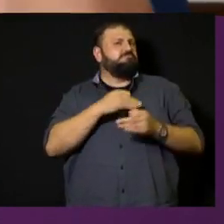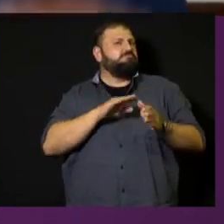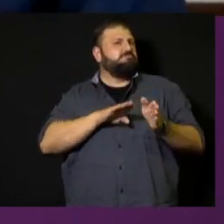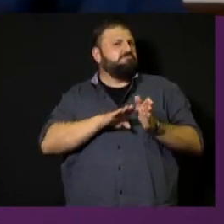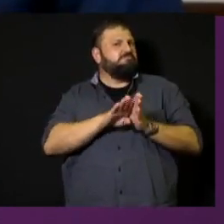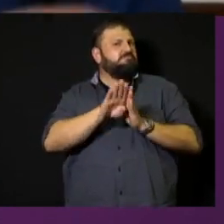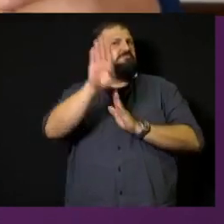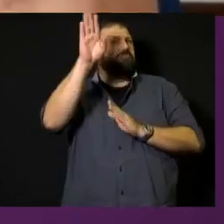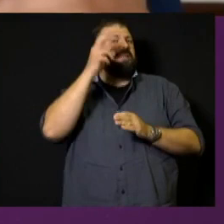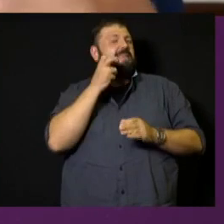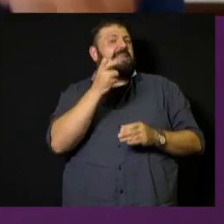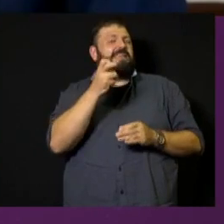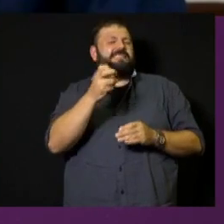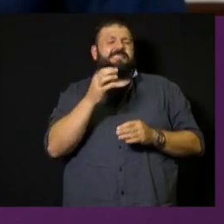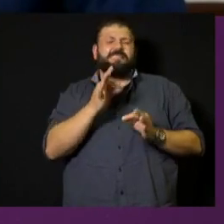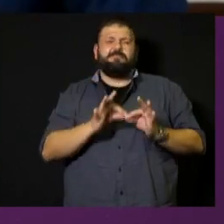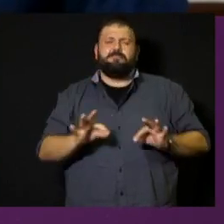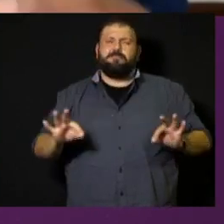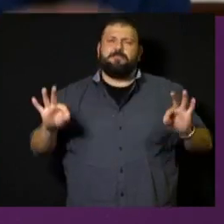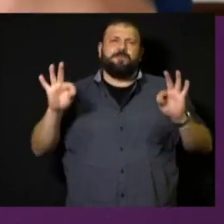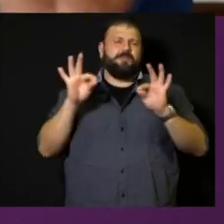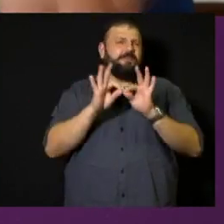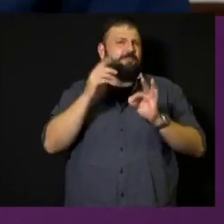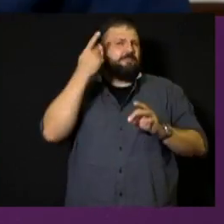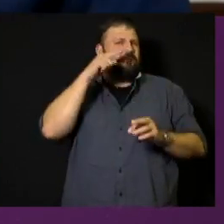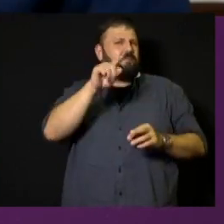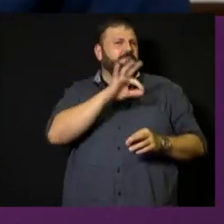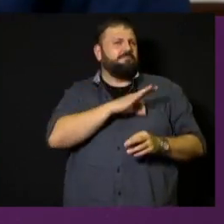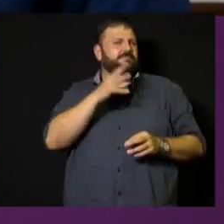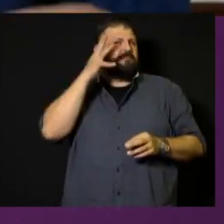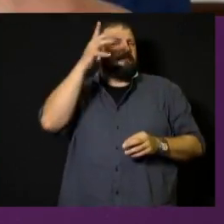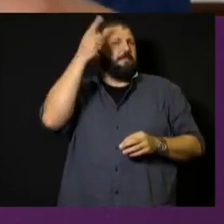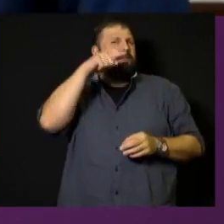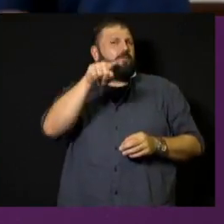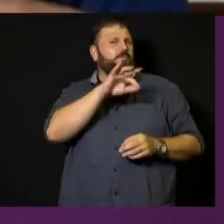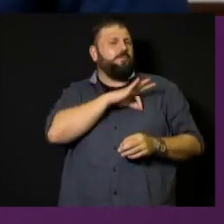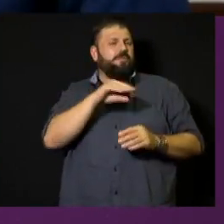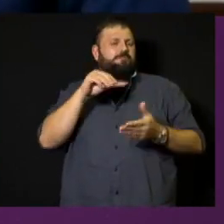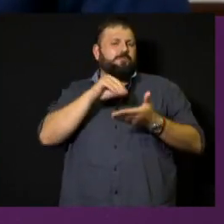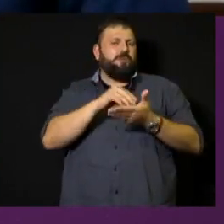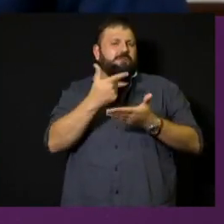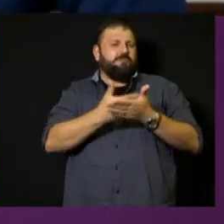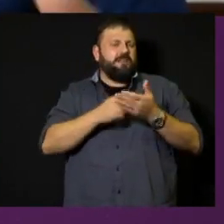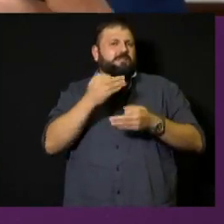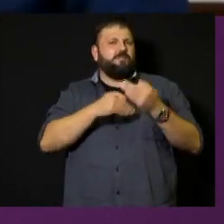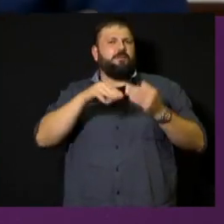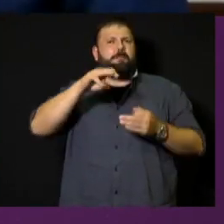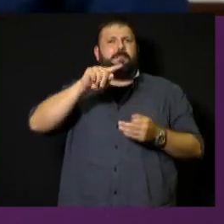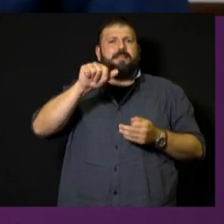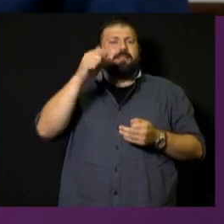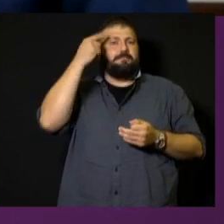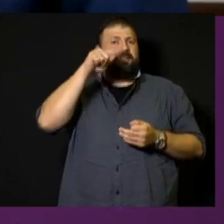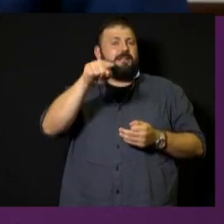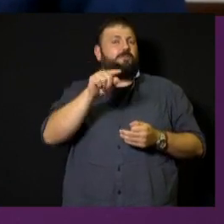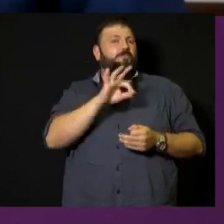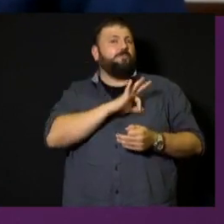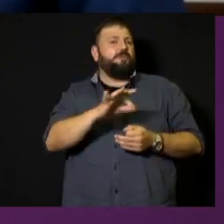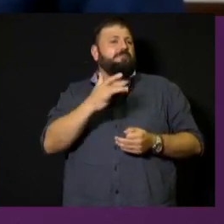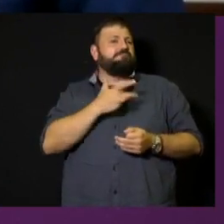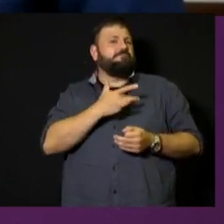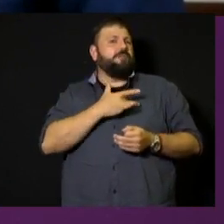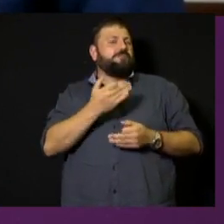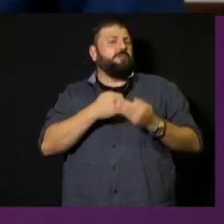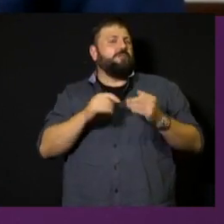And remember, it is very important to set goals and work for them, but